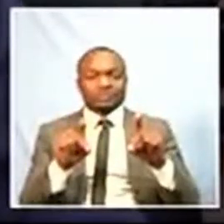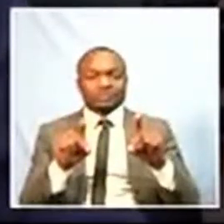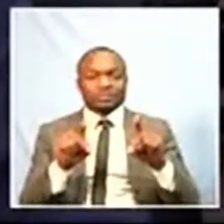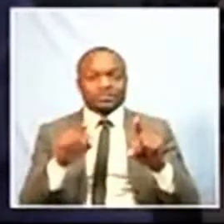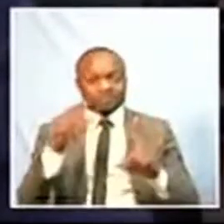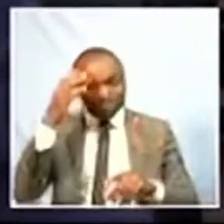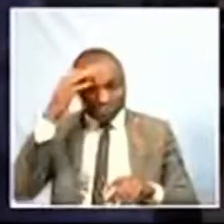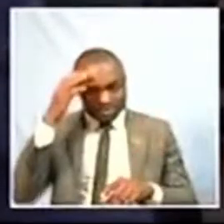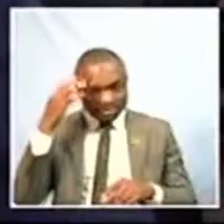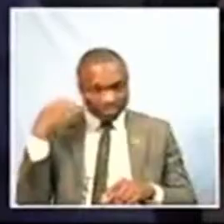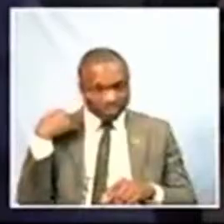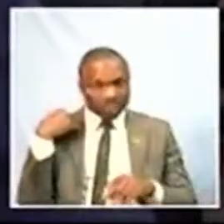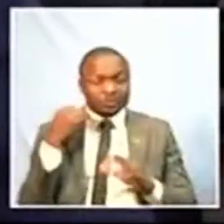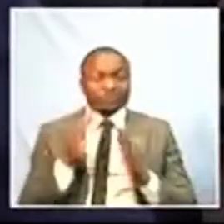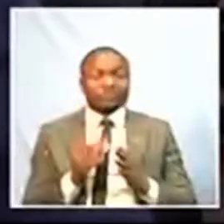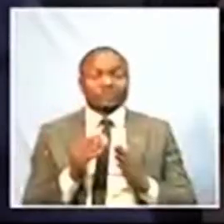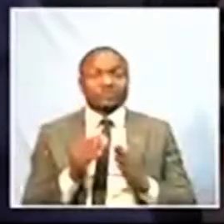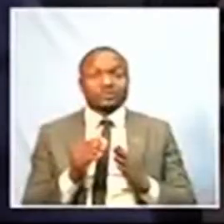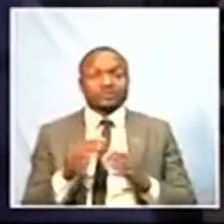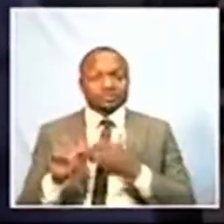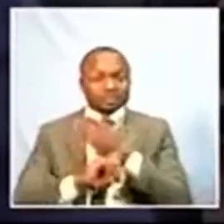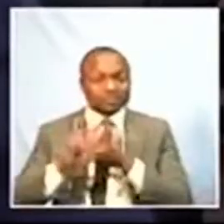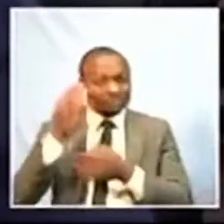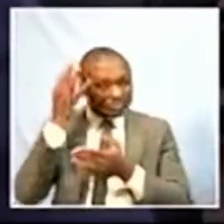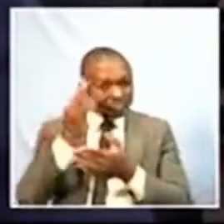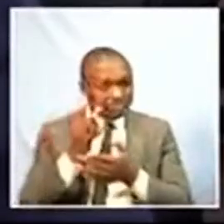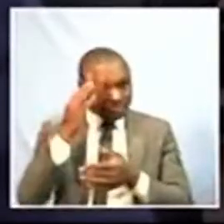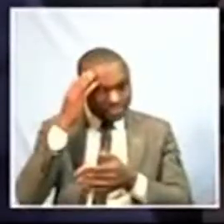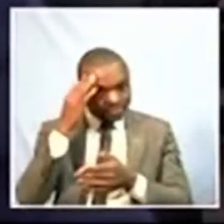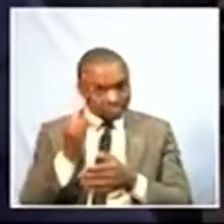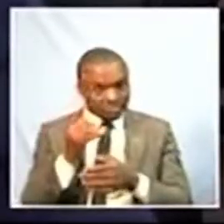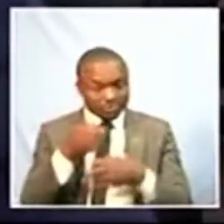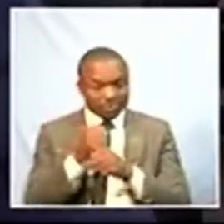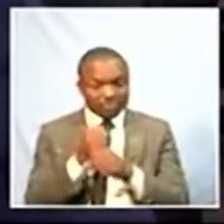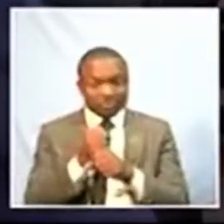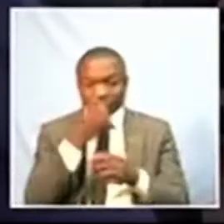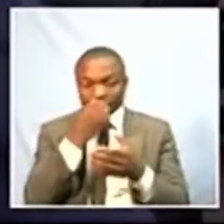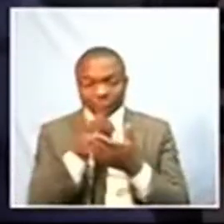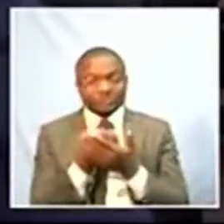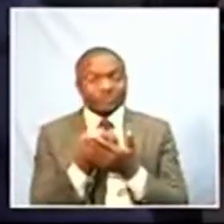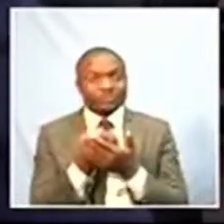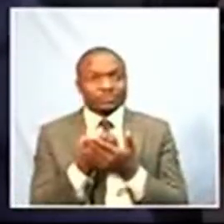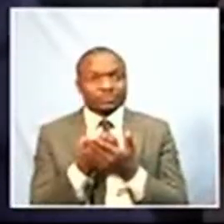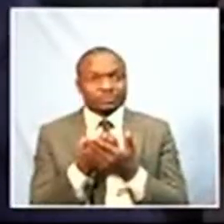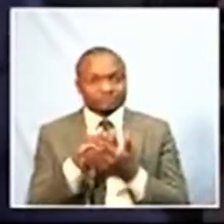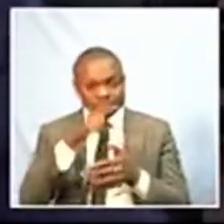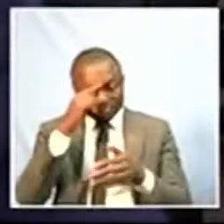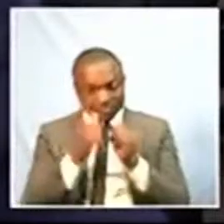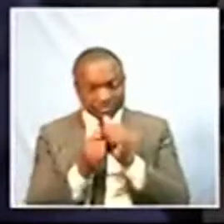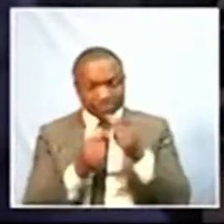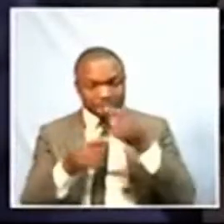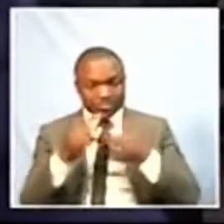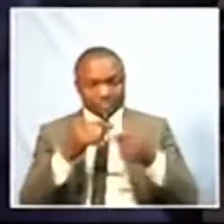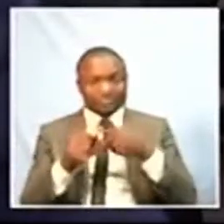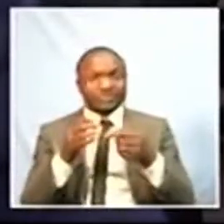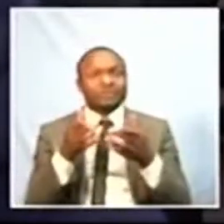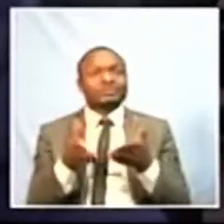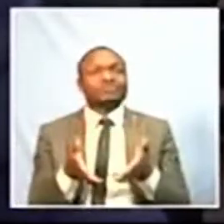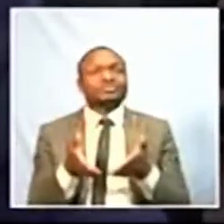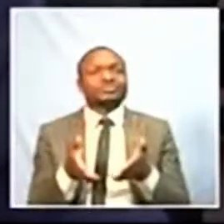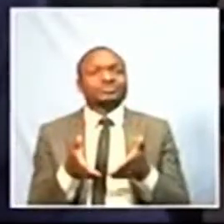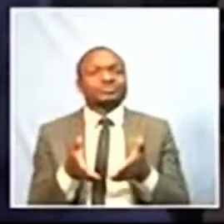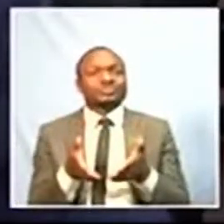the town clerk. Why have you manufactured evidence for the purpose of appearing before this